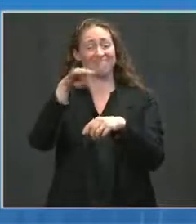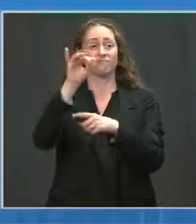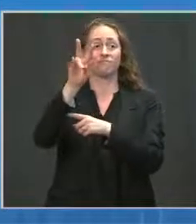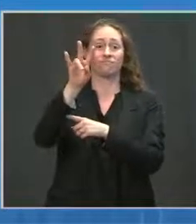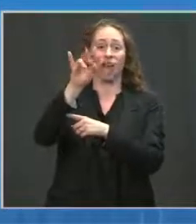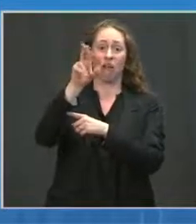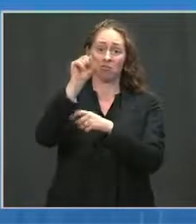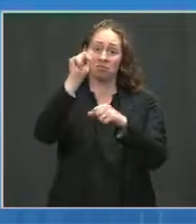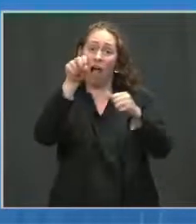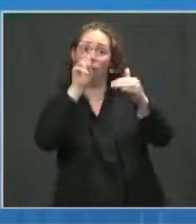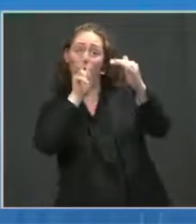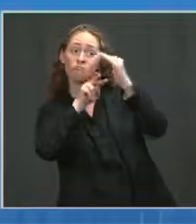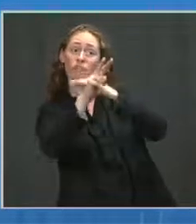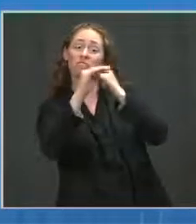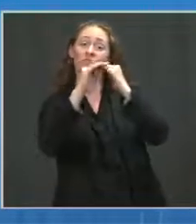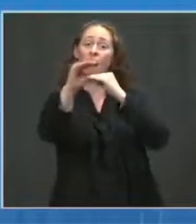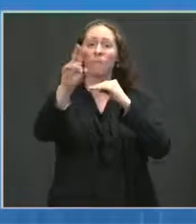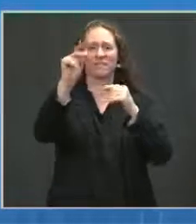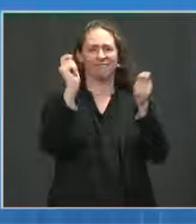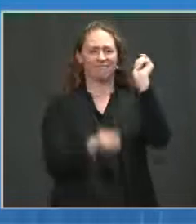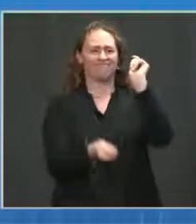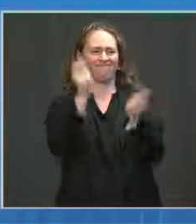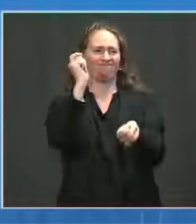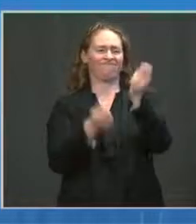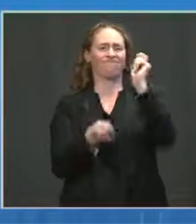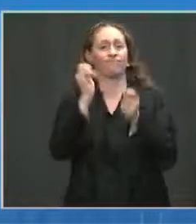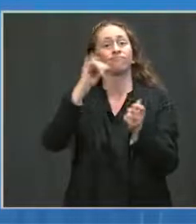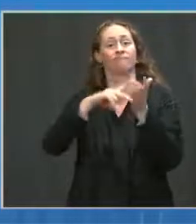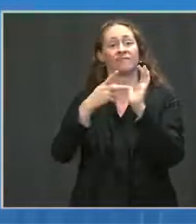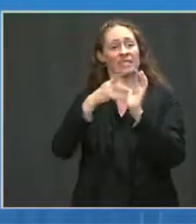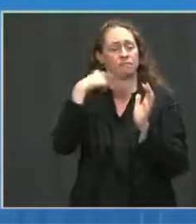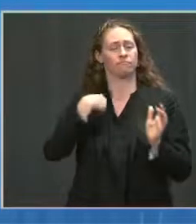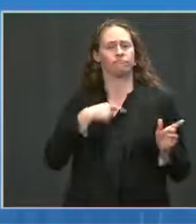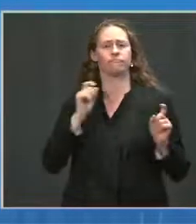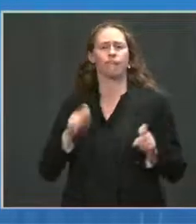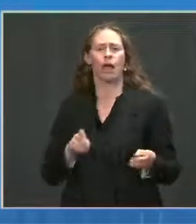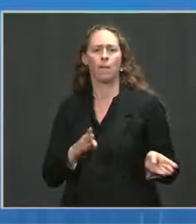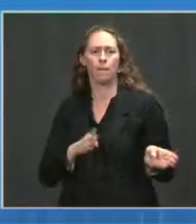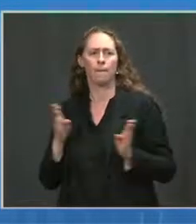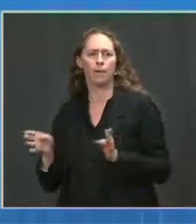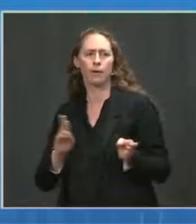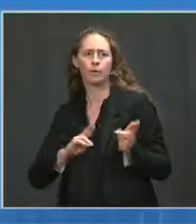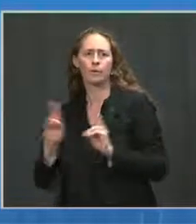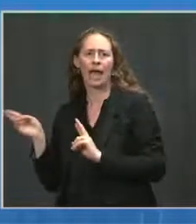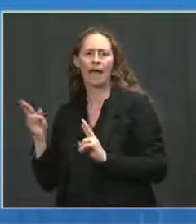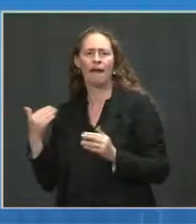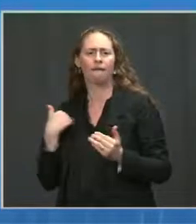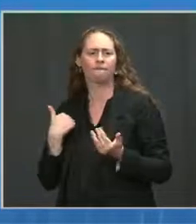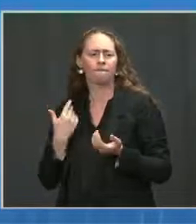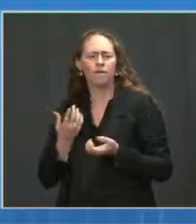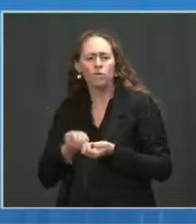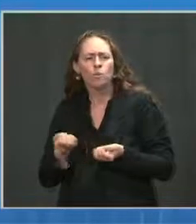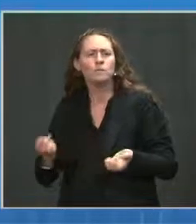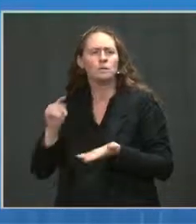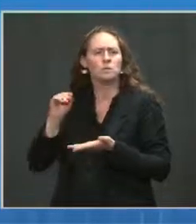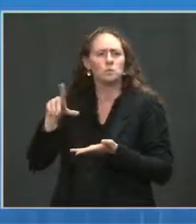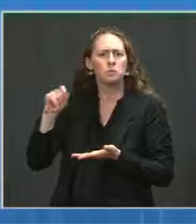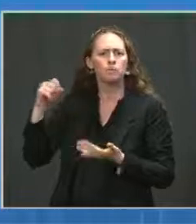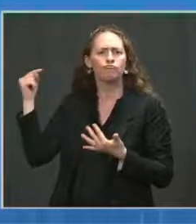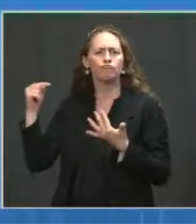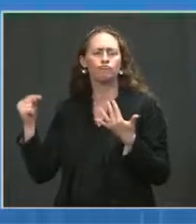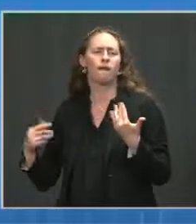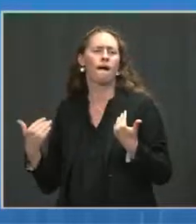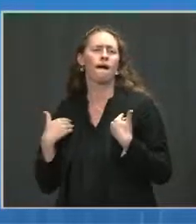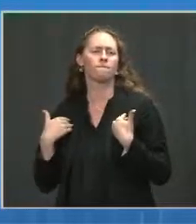scenario. As a result, we have the tools we need to manage this. Most importantly, the tool